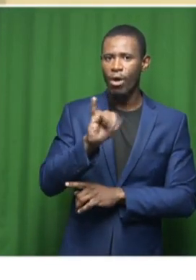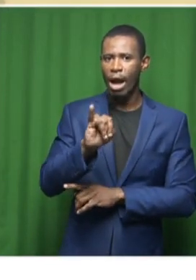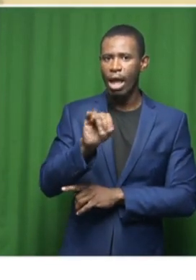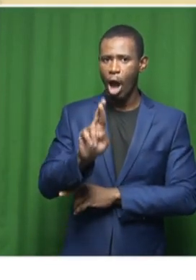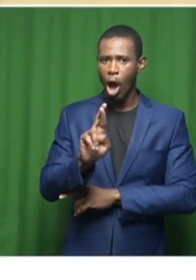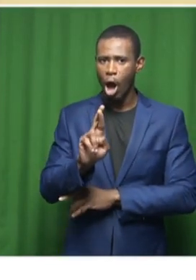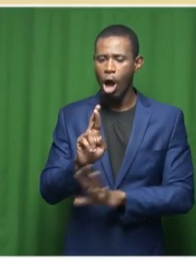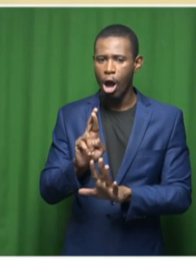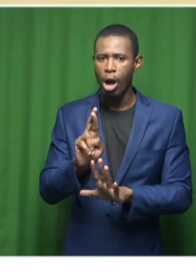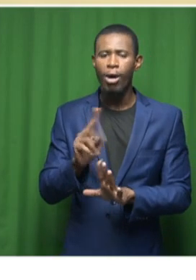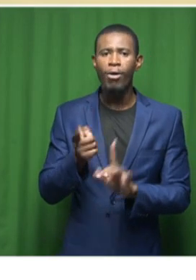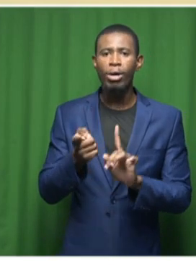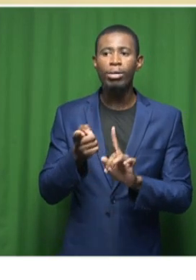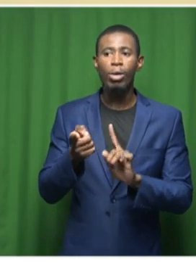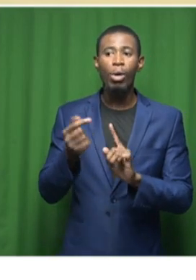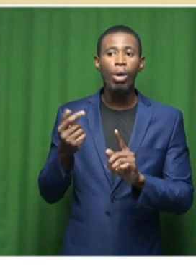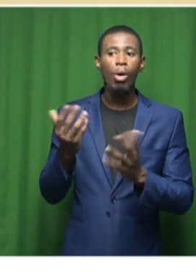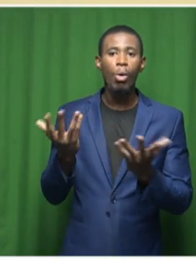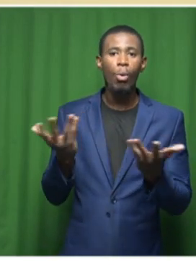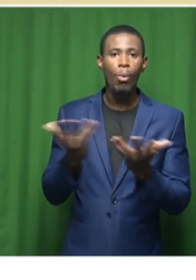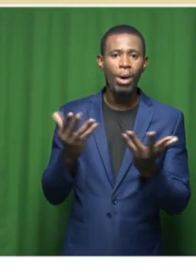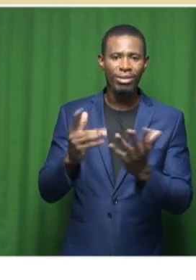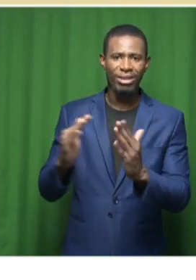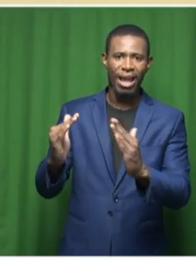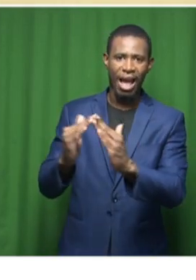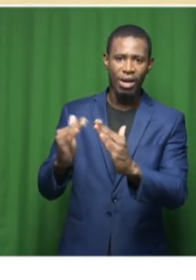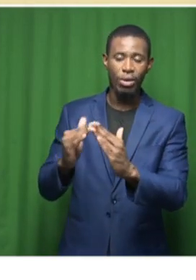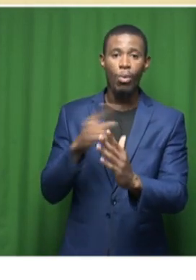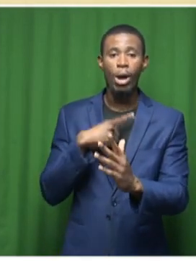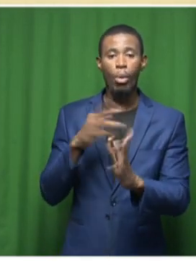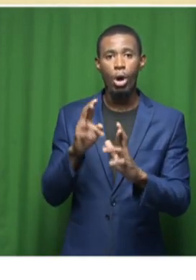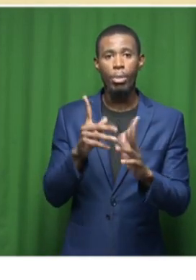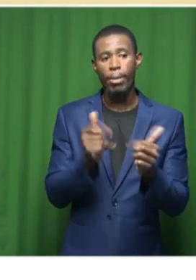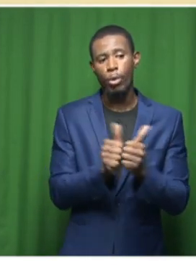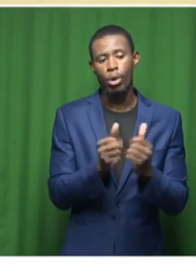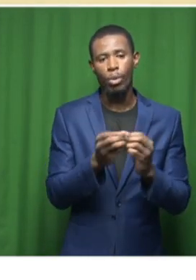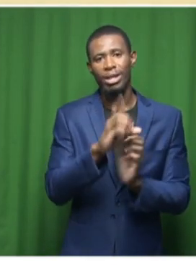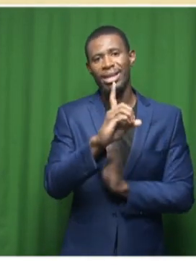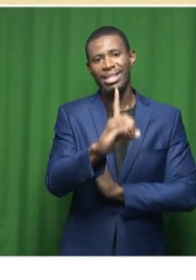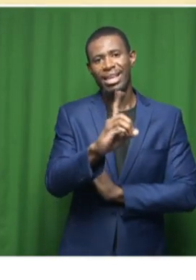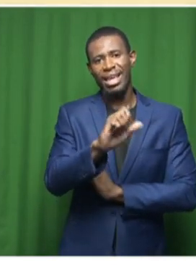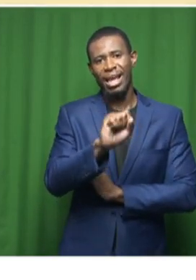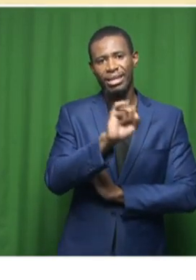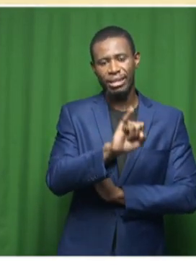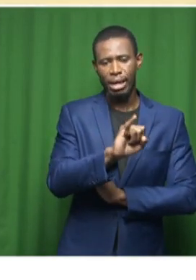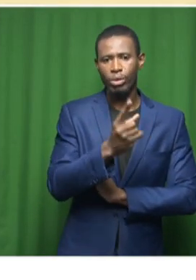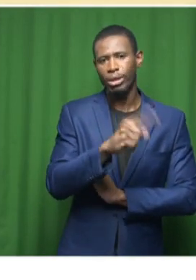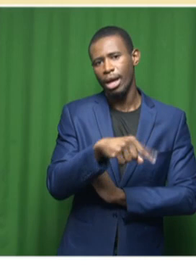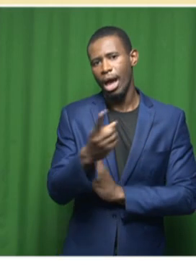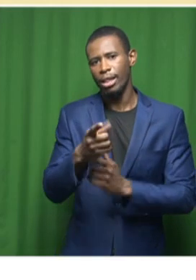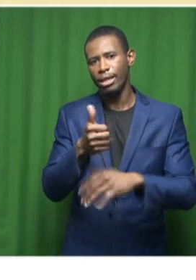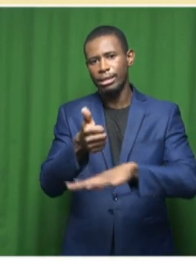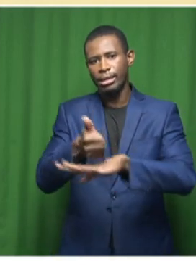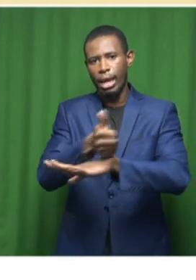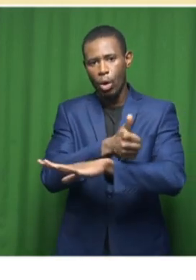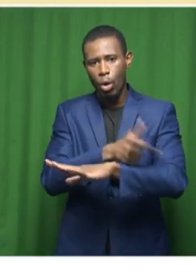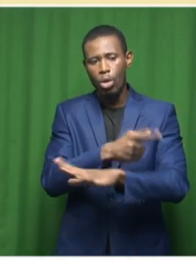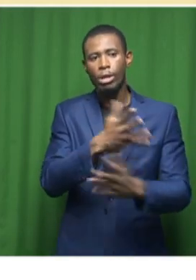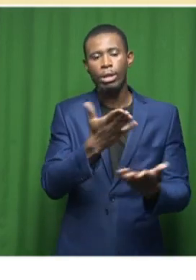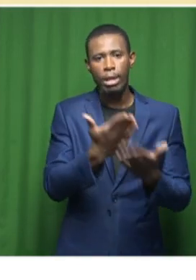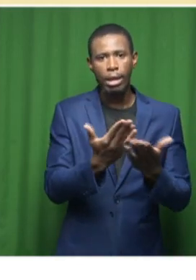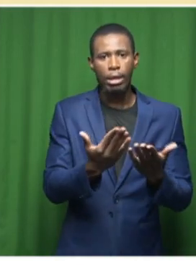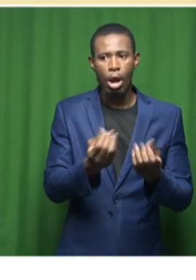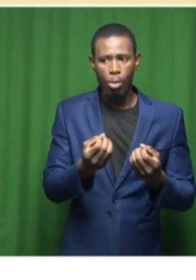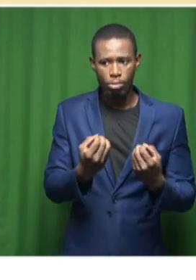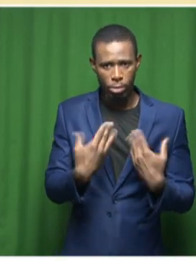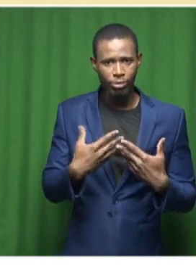right? And we hope that in our partnership with GSI and other stakeholders that we'll have an opportunity to take this to the ground,